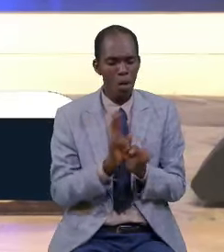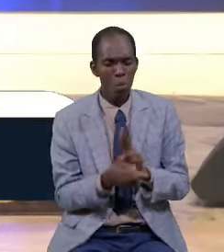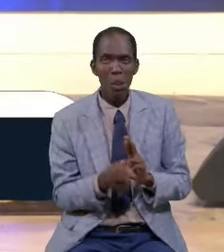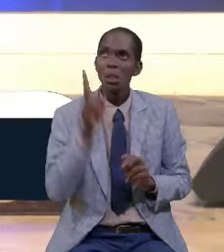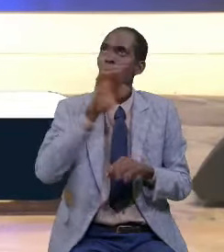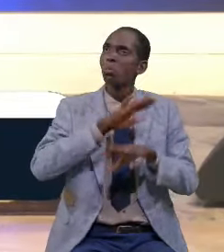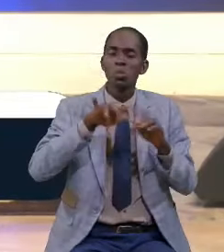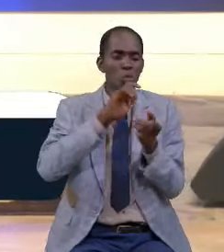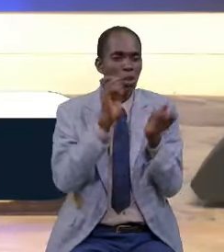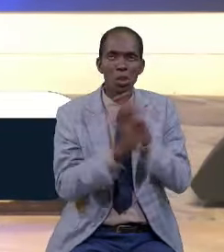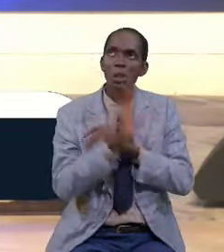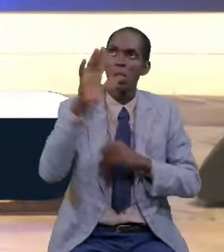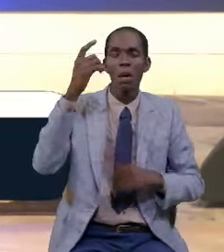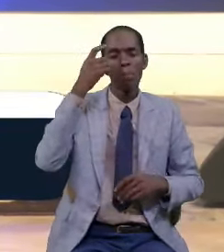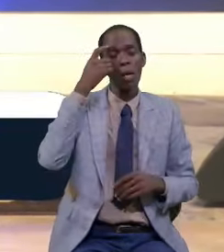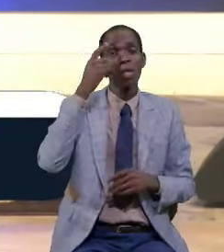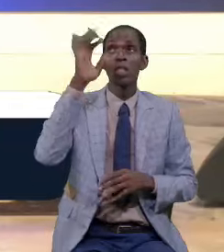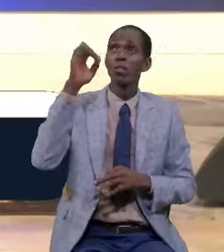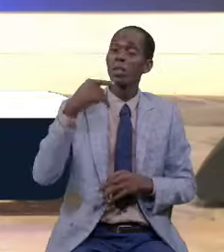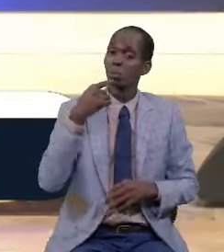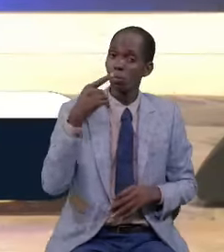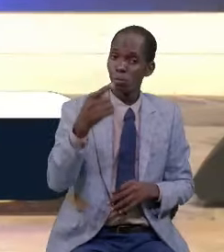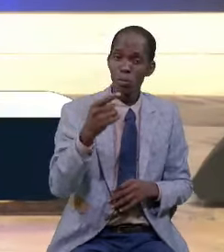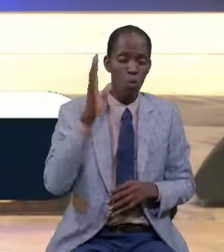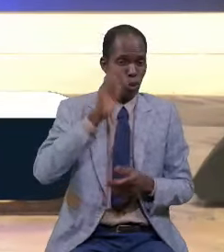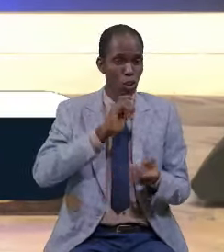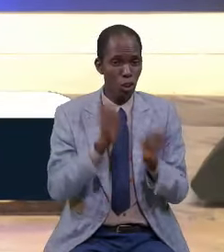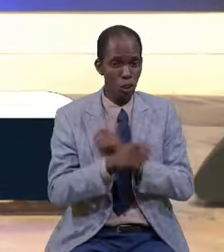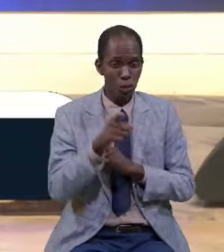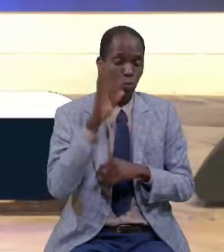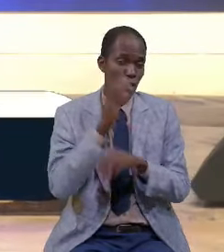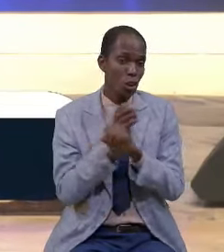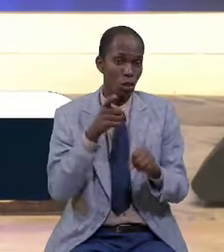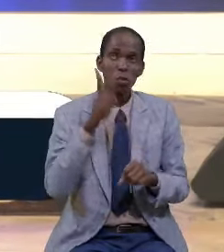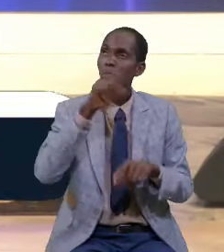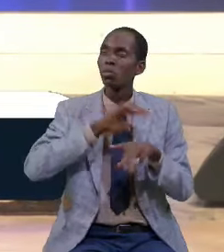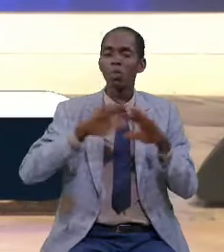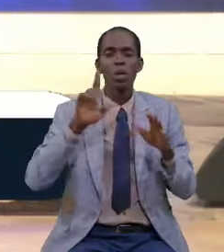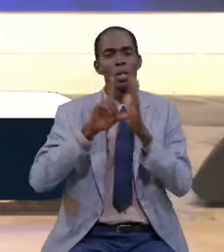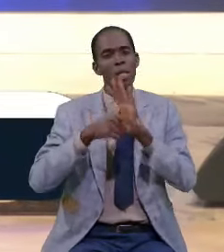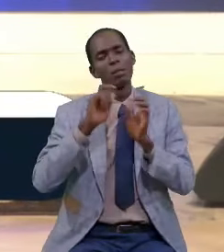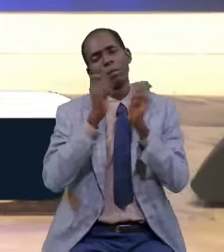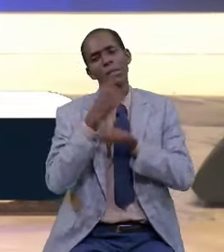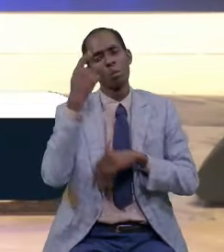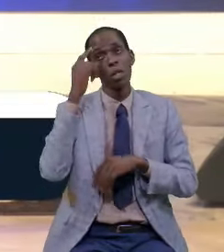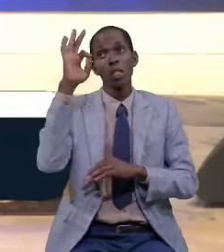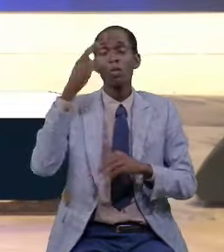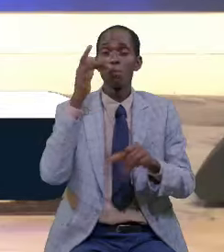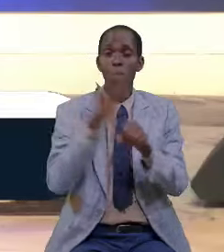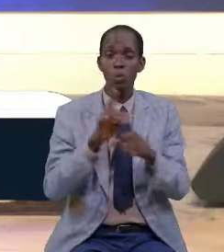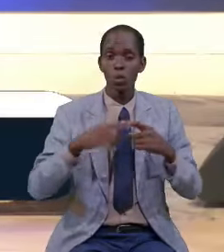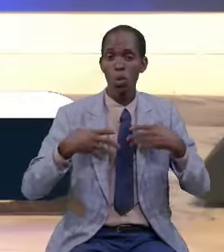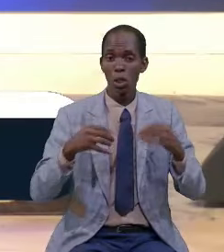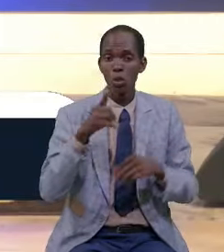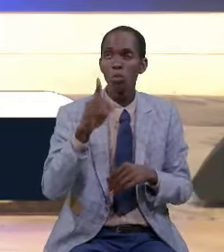mind. If he says he'll save you, he'll not change his mind. If he says he will heal you, he'll not change his mind. If